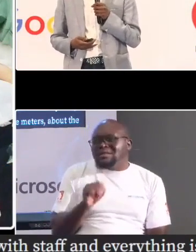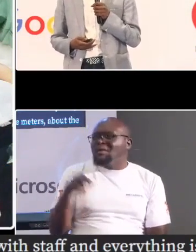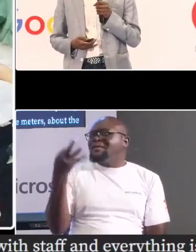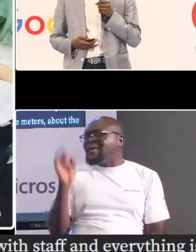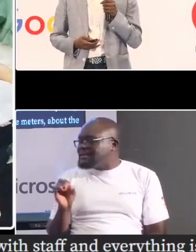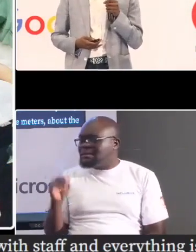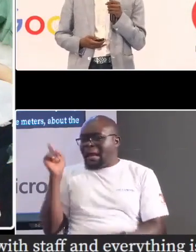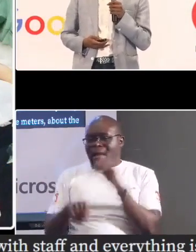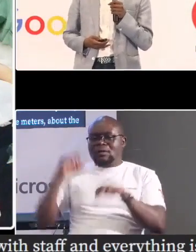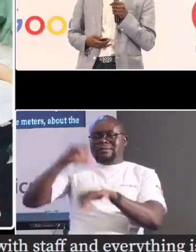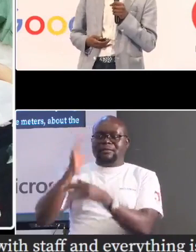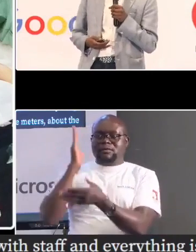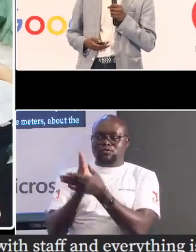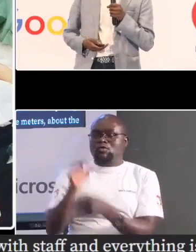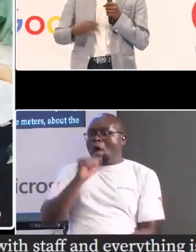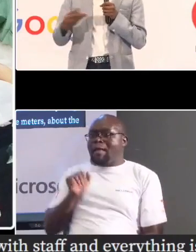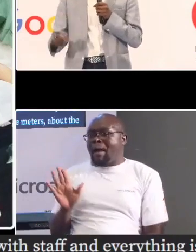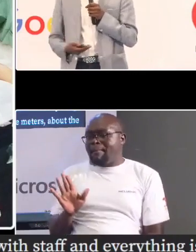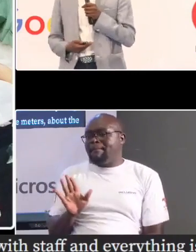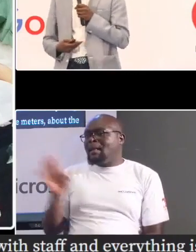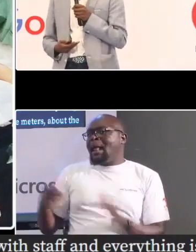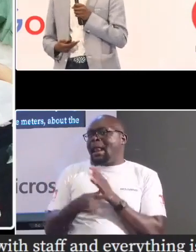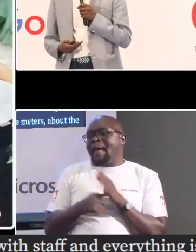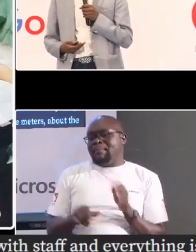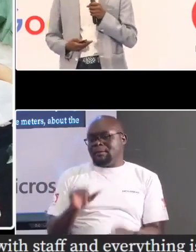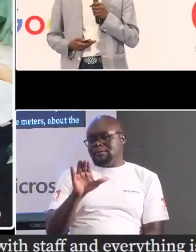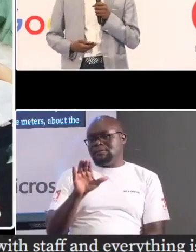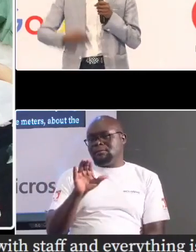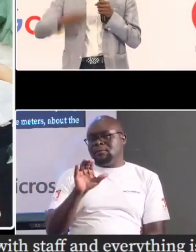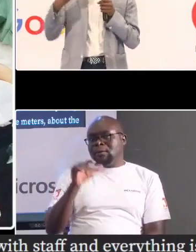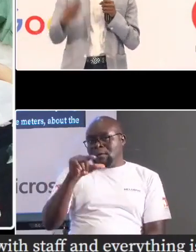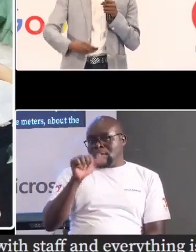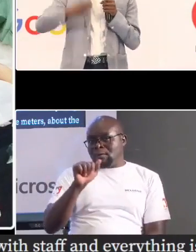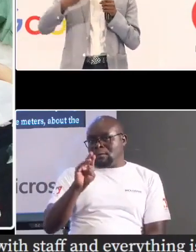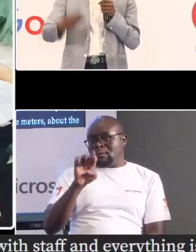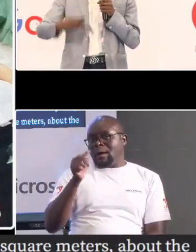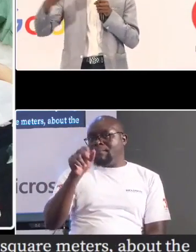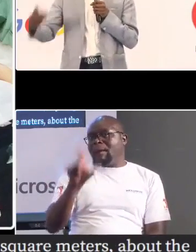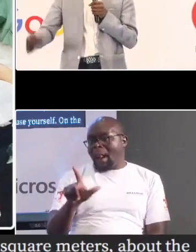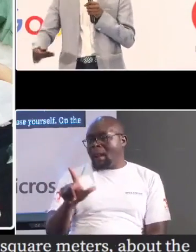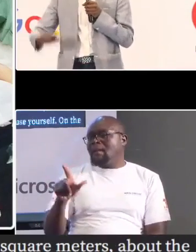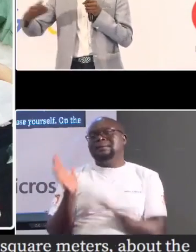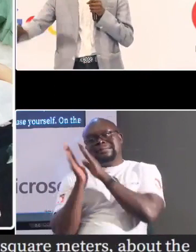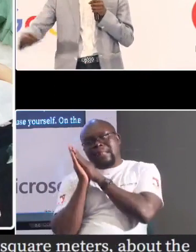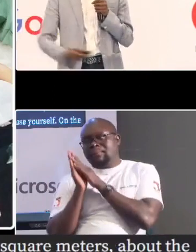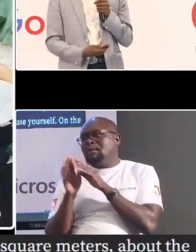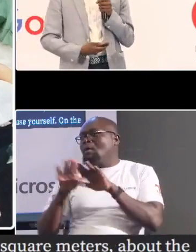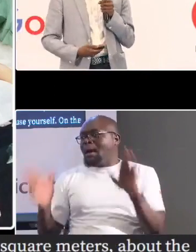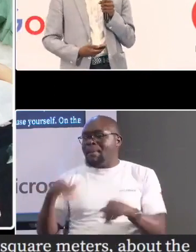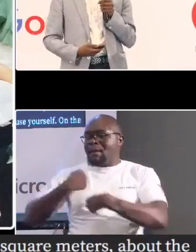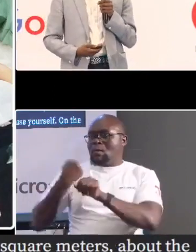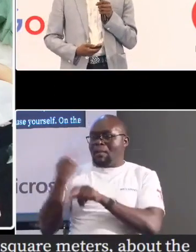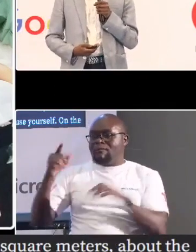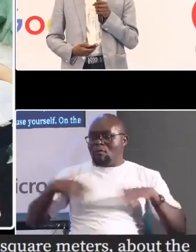her real age because she works with me. Her name is Gabrielle. And she's lying down in a bed that we created